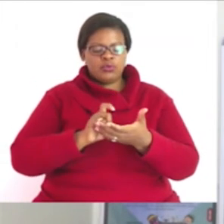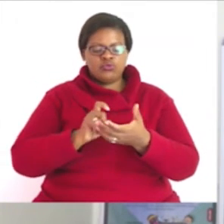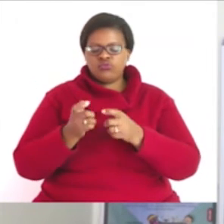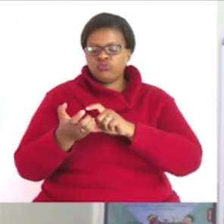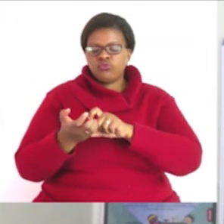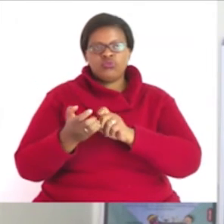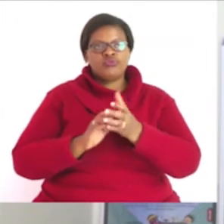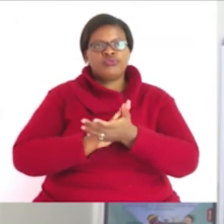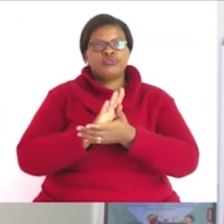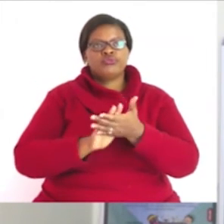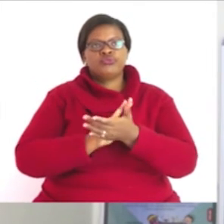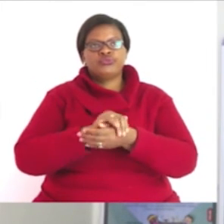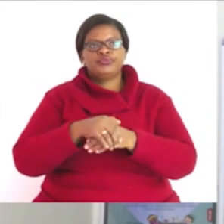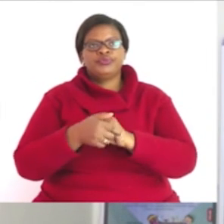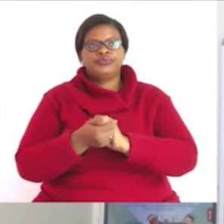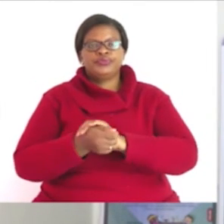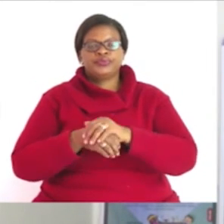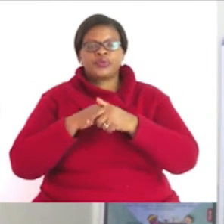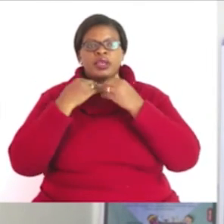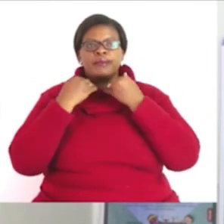Okay, very important.